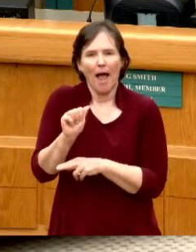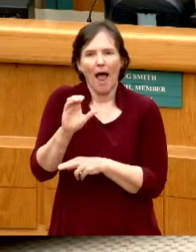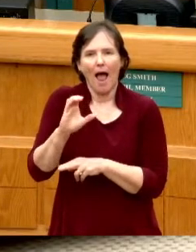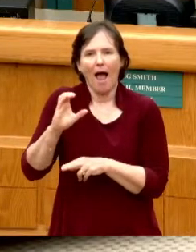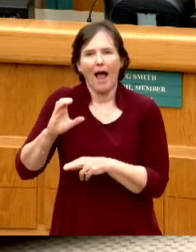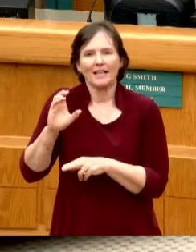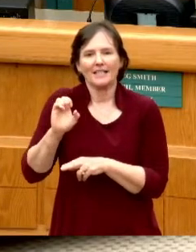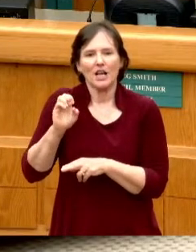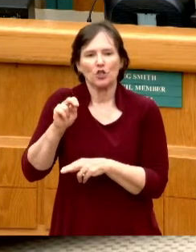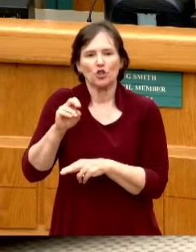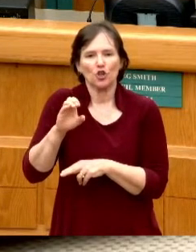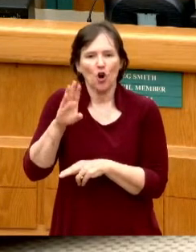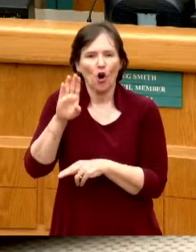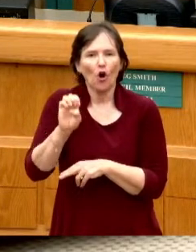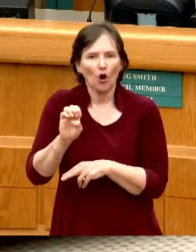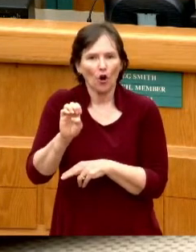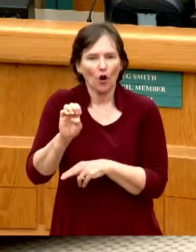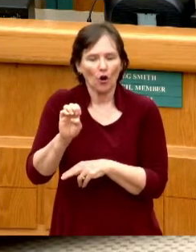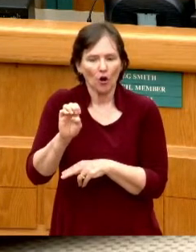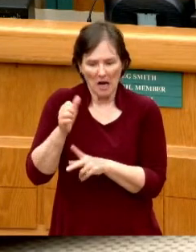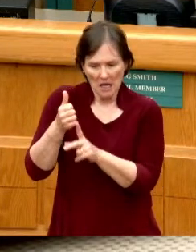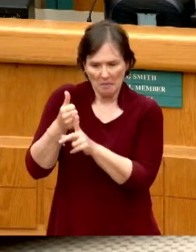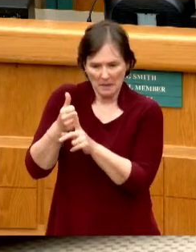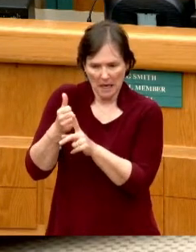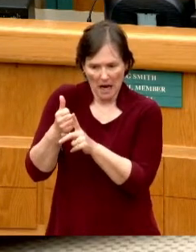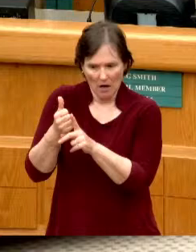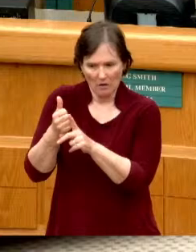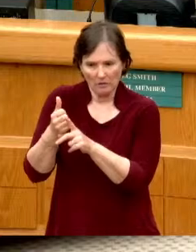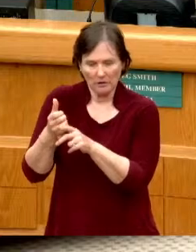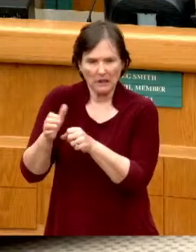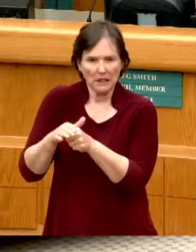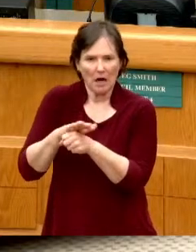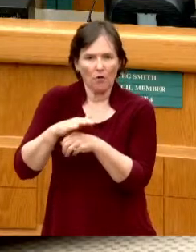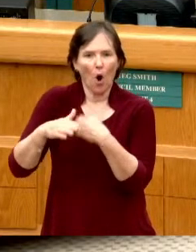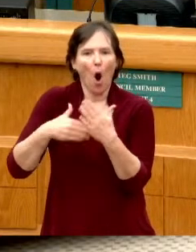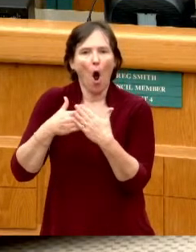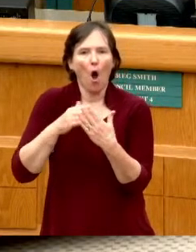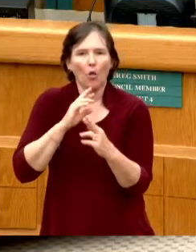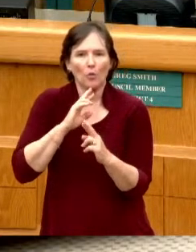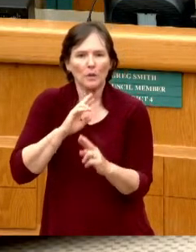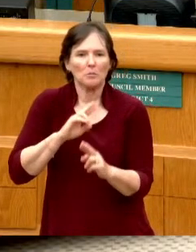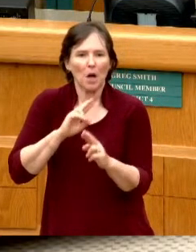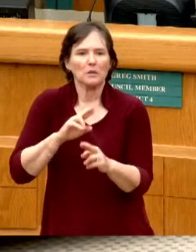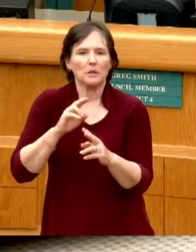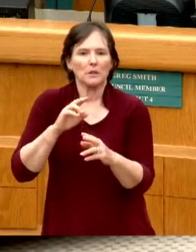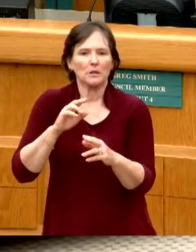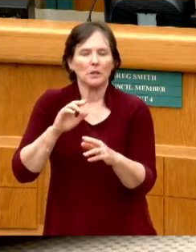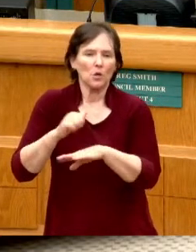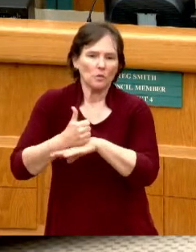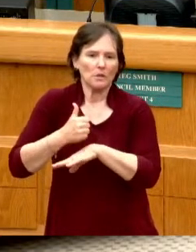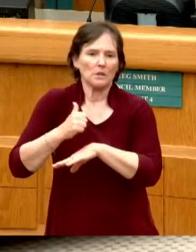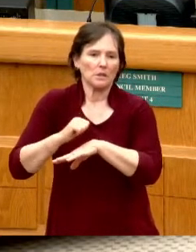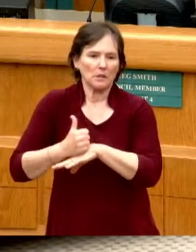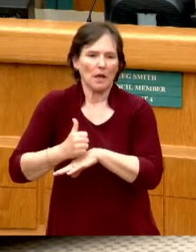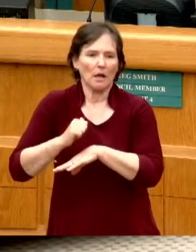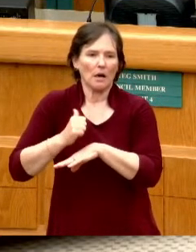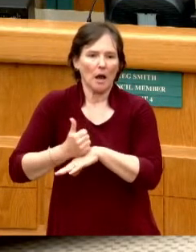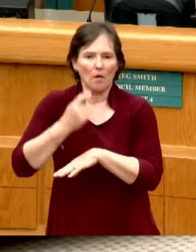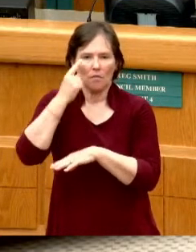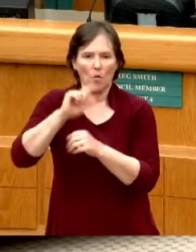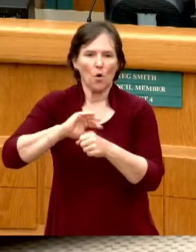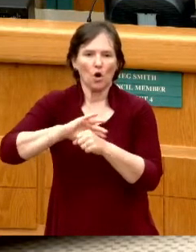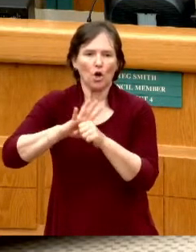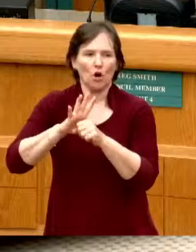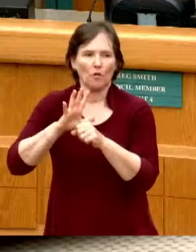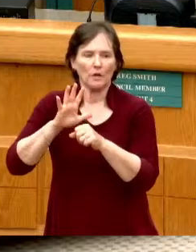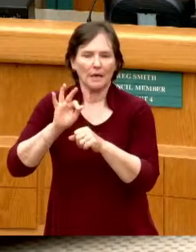covering all of the responses that we have put forth for COVID-19. Everything that you could imagine,